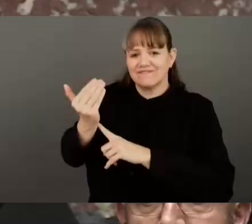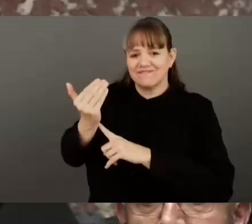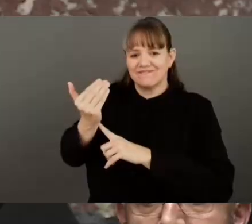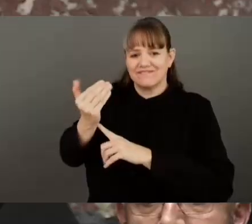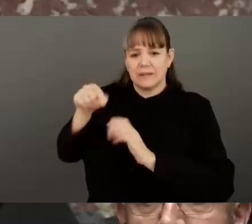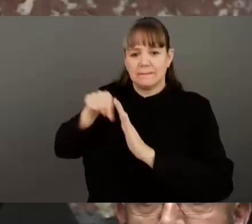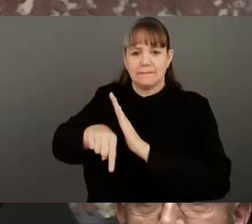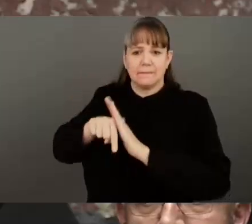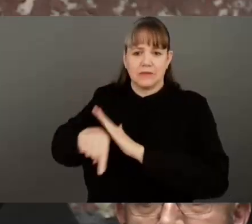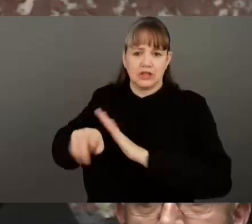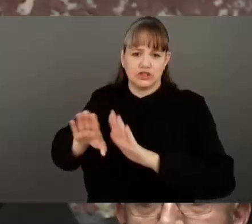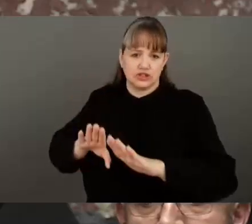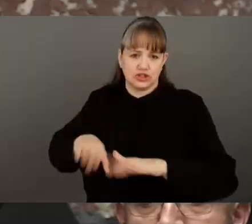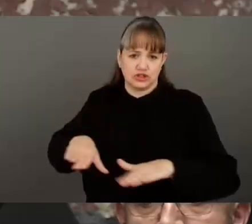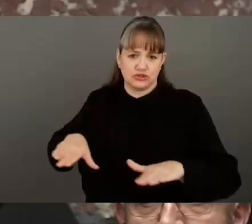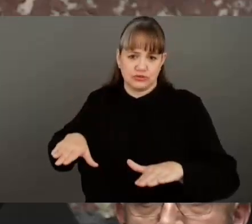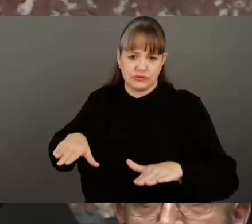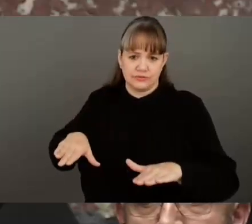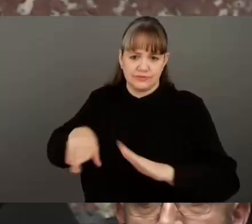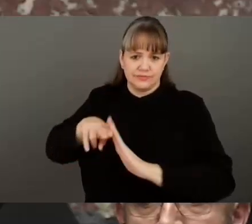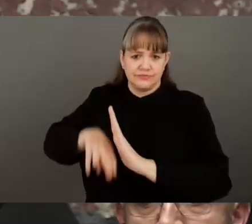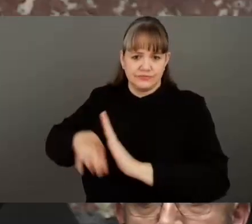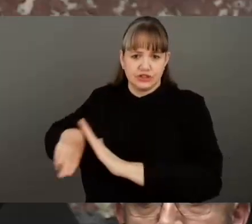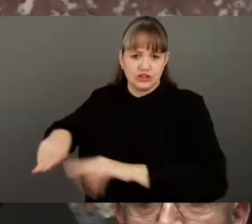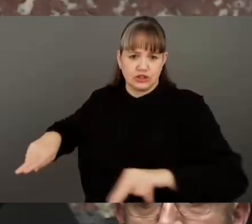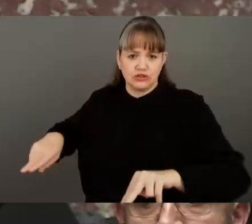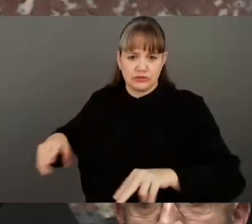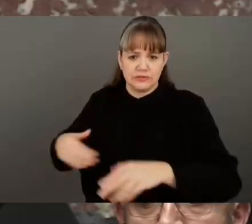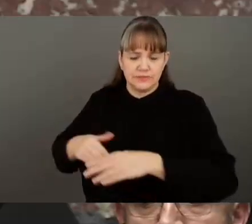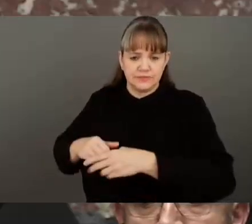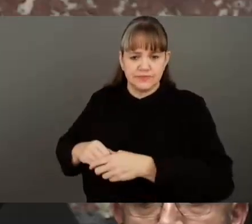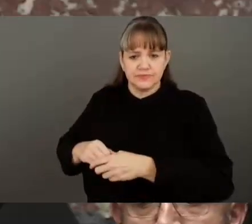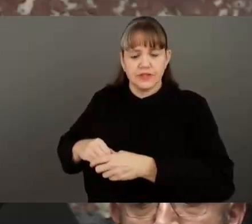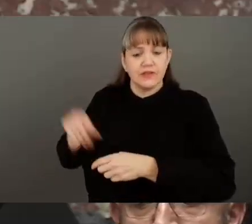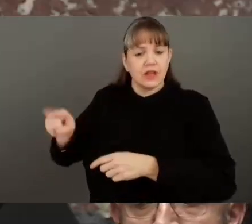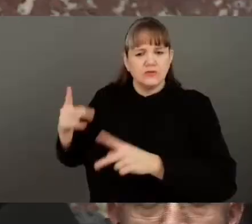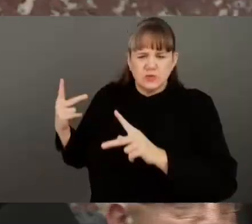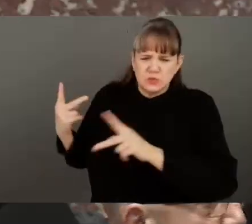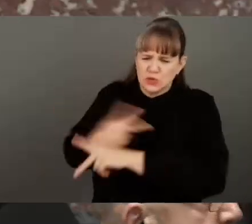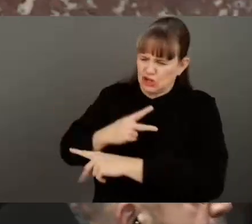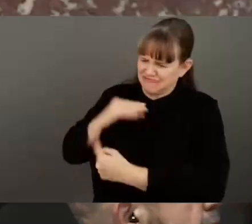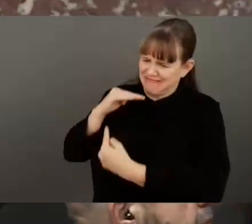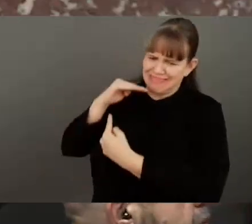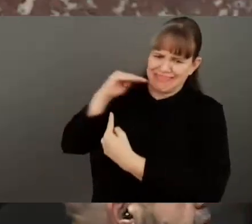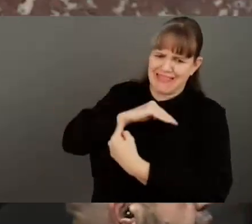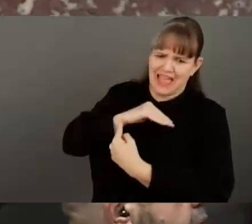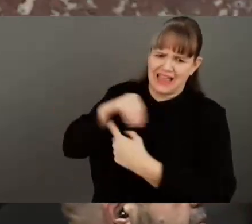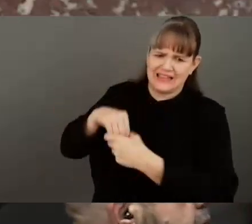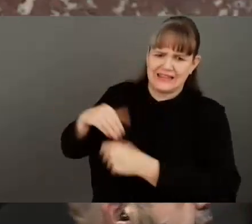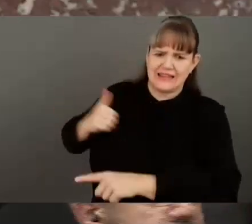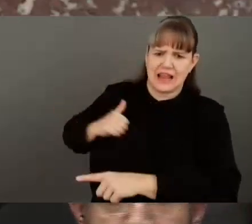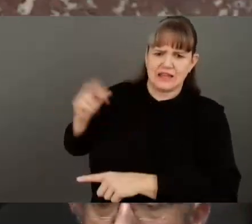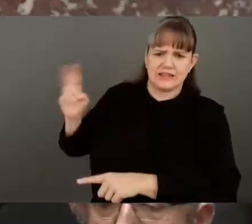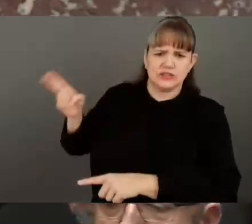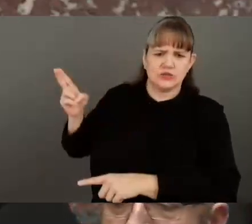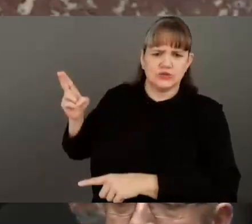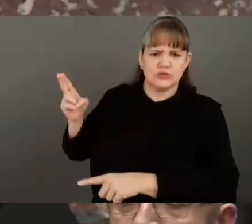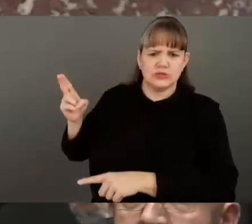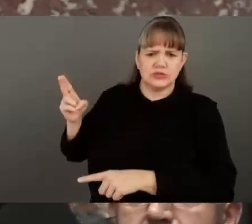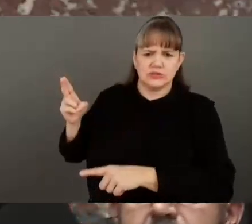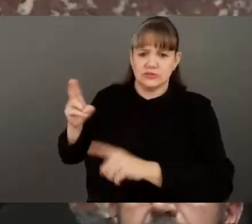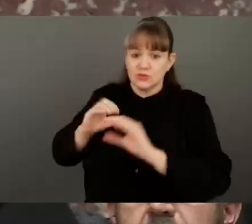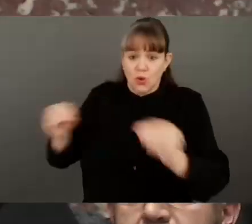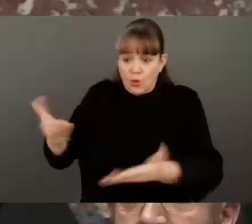history. And instead of defending British Columbians from this baseless allegation of mass murder, the Premier, who I see is not here